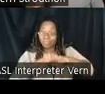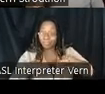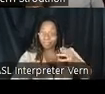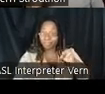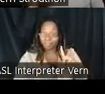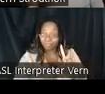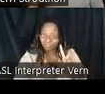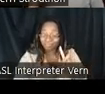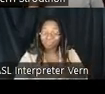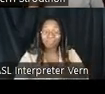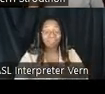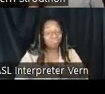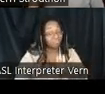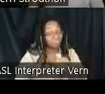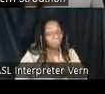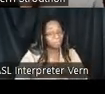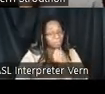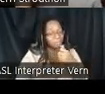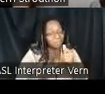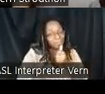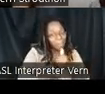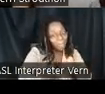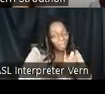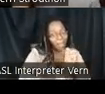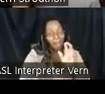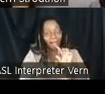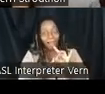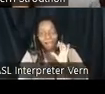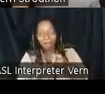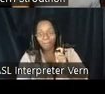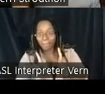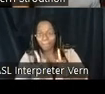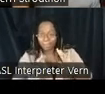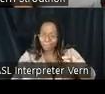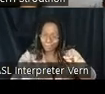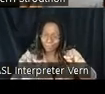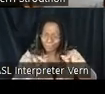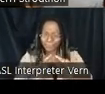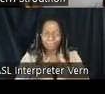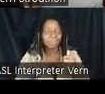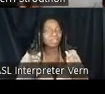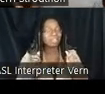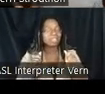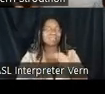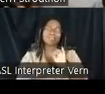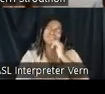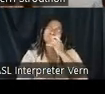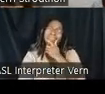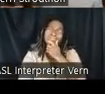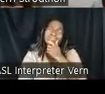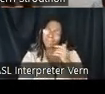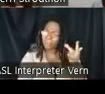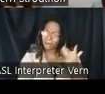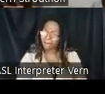not to blame or to disconnect ourselves from our people, but just to be like, why this? Why